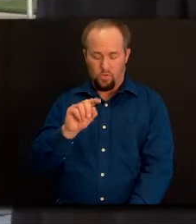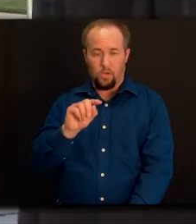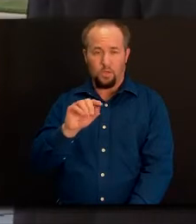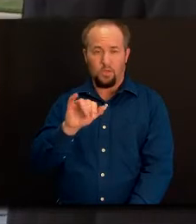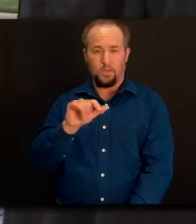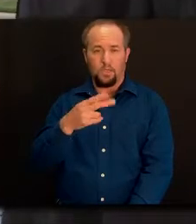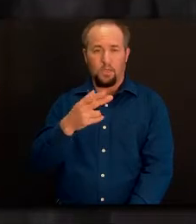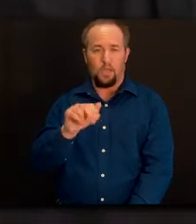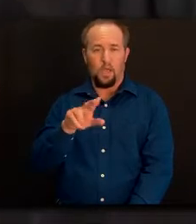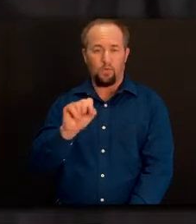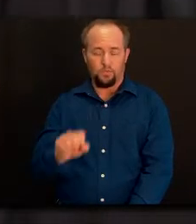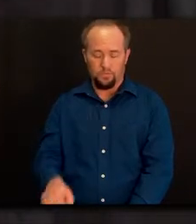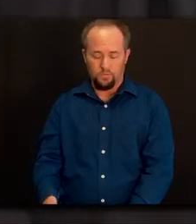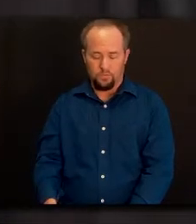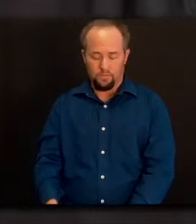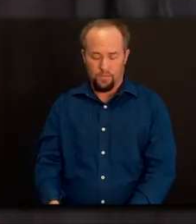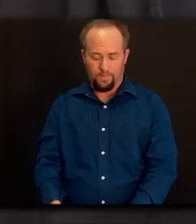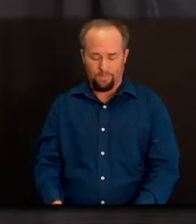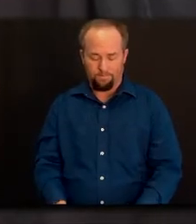Roddinghouse.